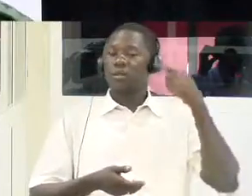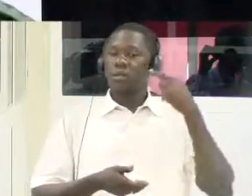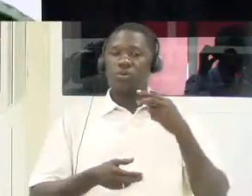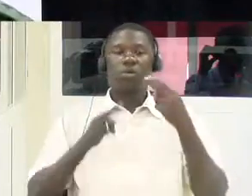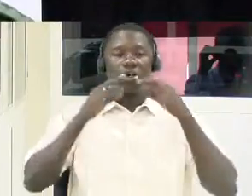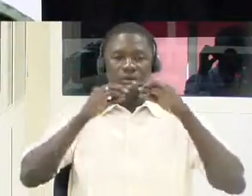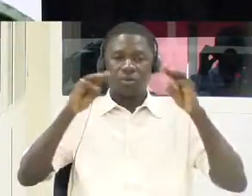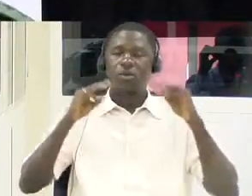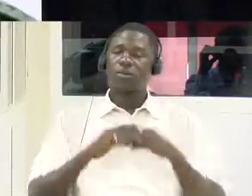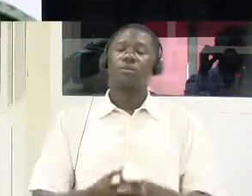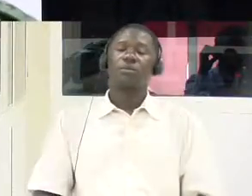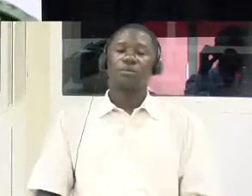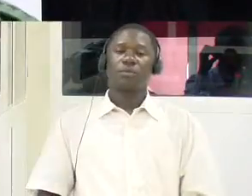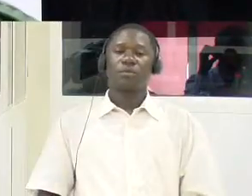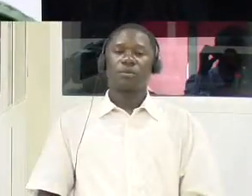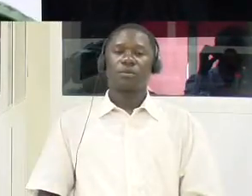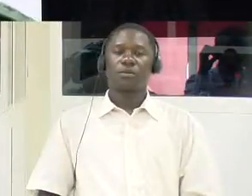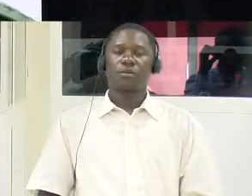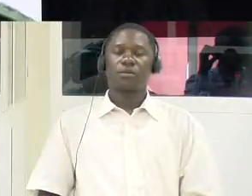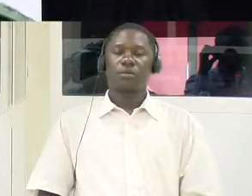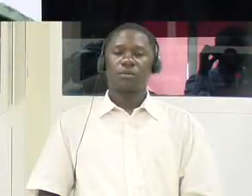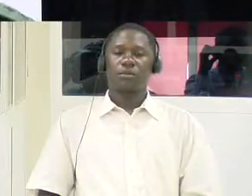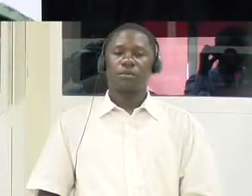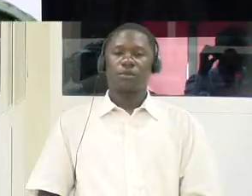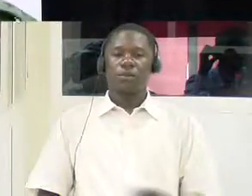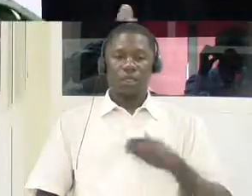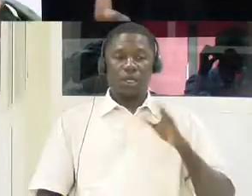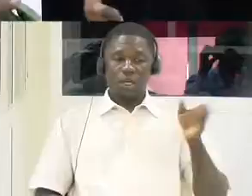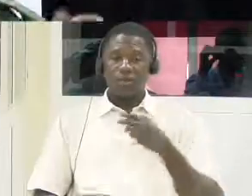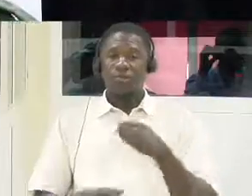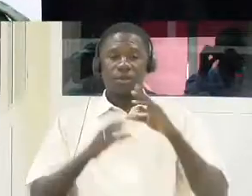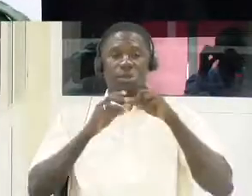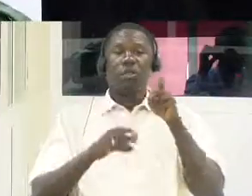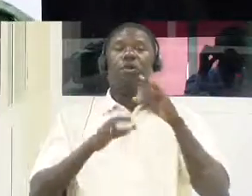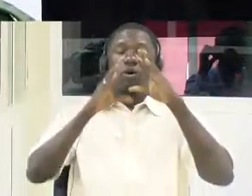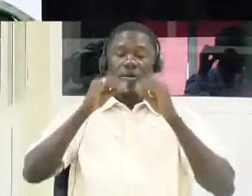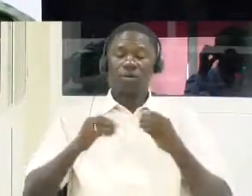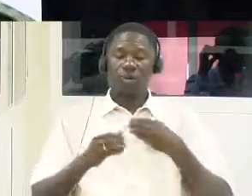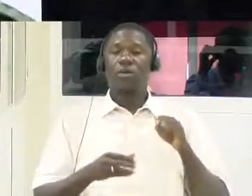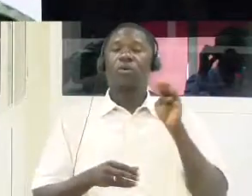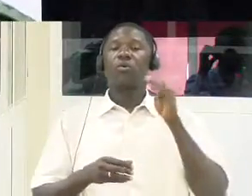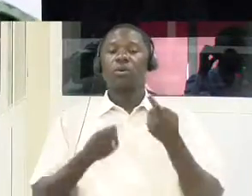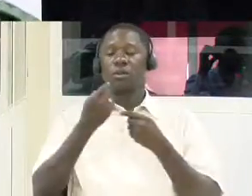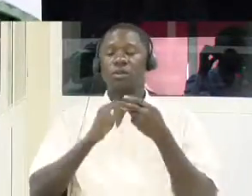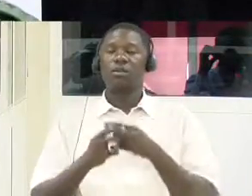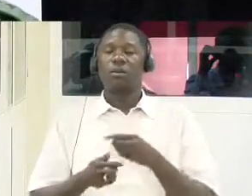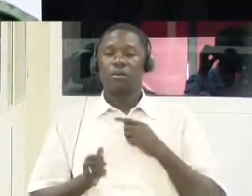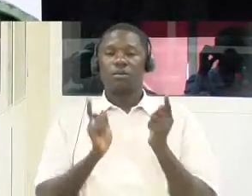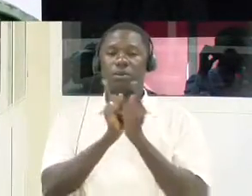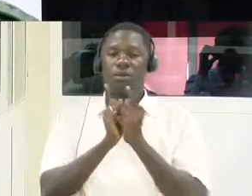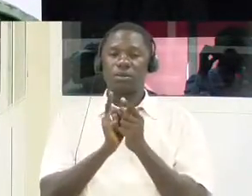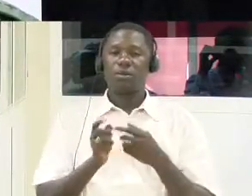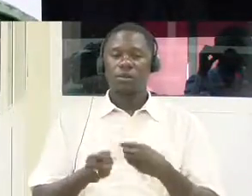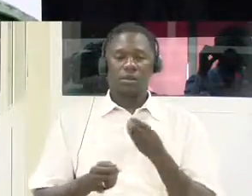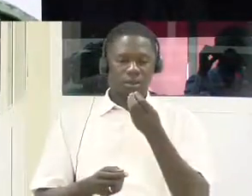Then he came out from his office and called me again. So I went and I met with him halfway. He said to